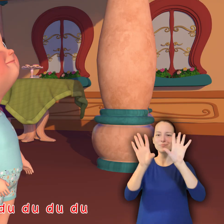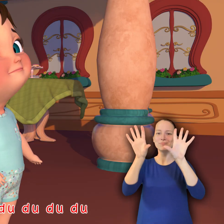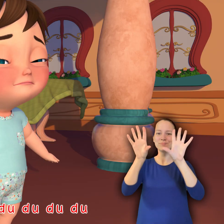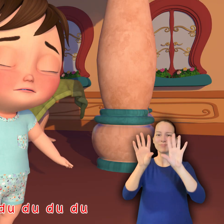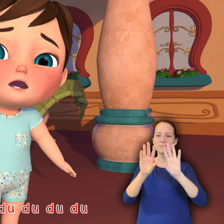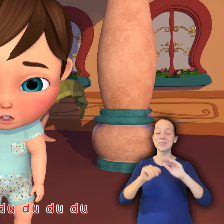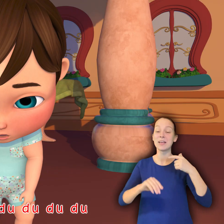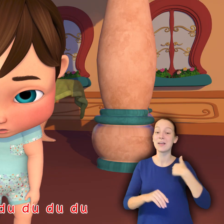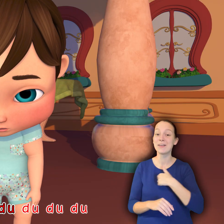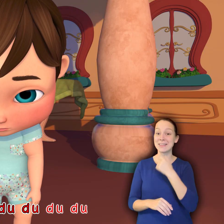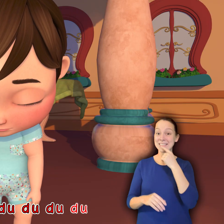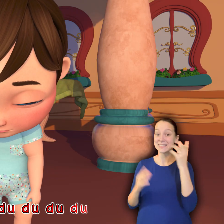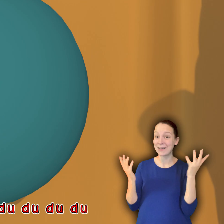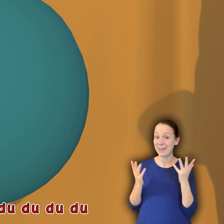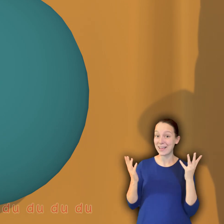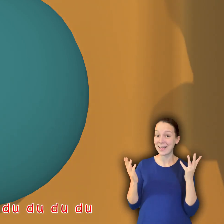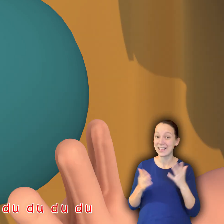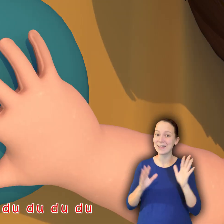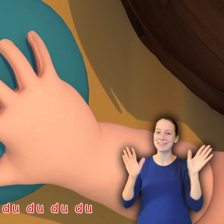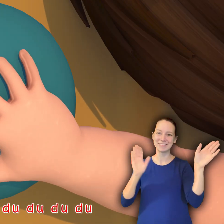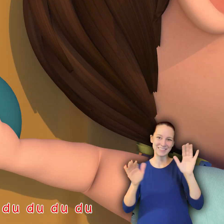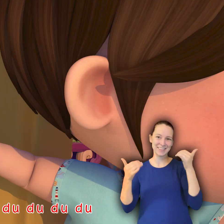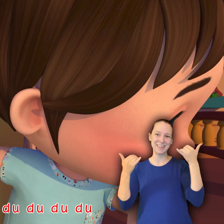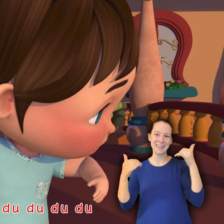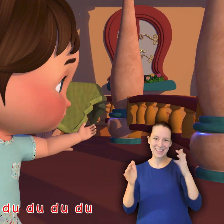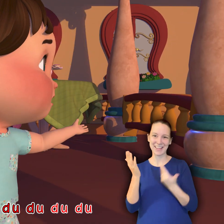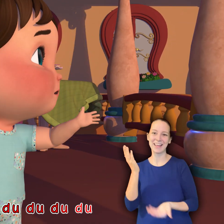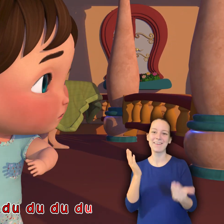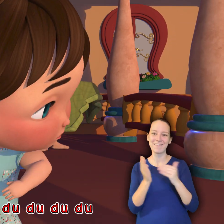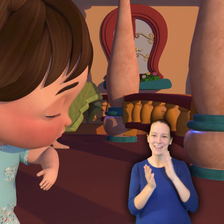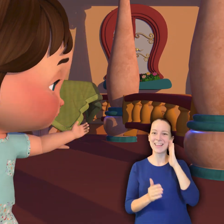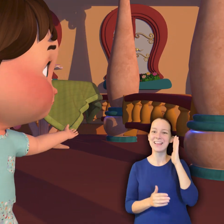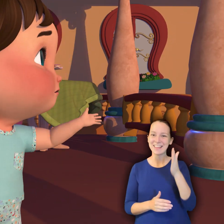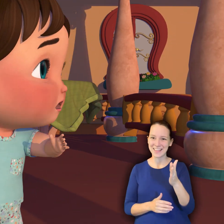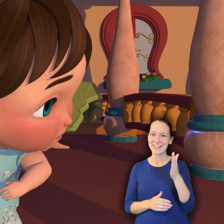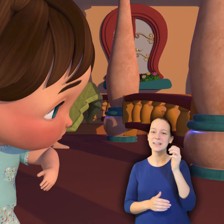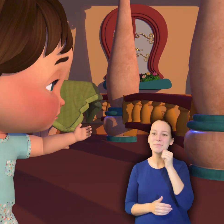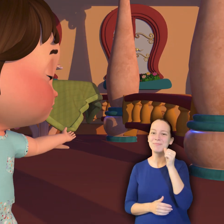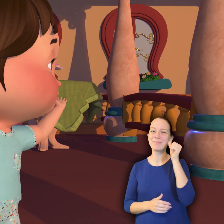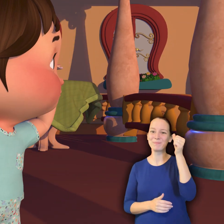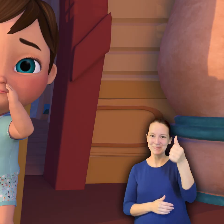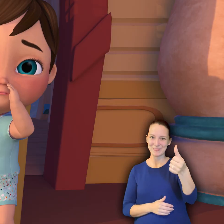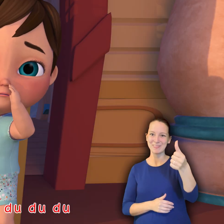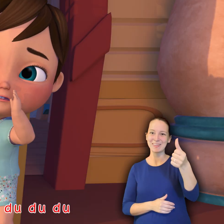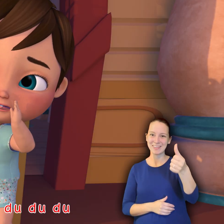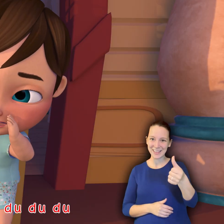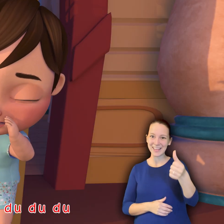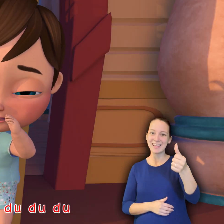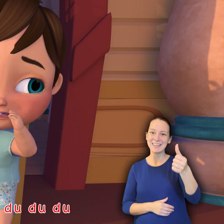so we say we'll play again another day